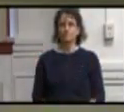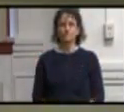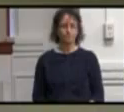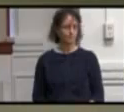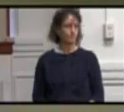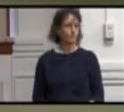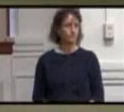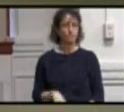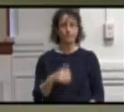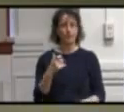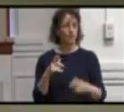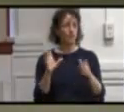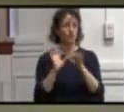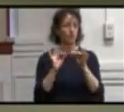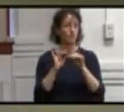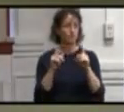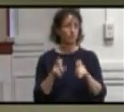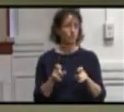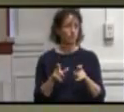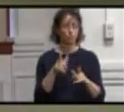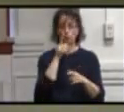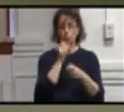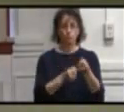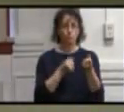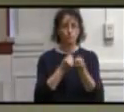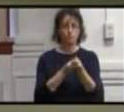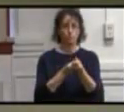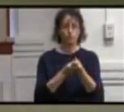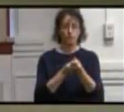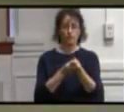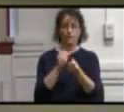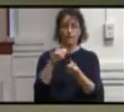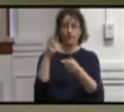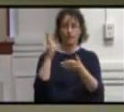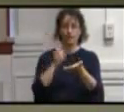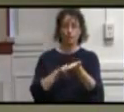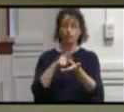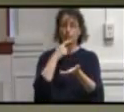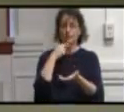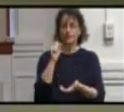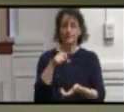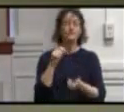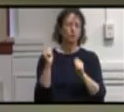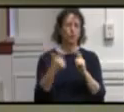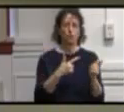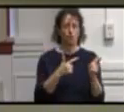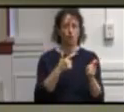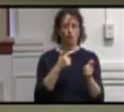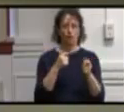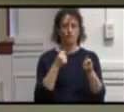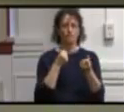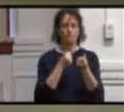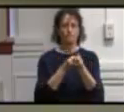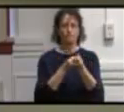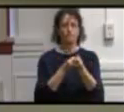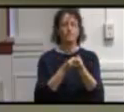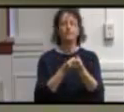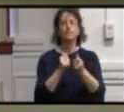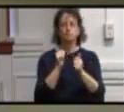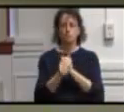Any other questions or comments? Hearing none, all those in favor of approving the VLCT contract, please say aye. Aye. Aye. Anybody opposed or abstaining? That